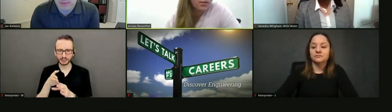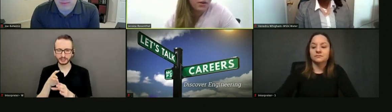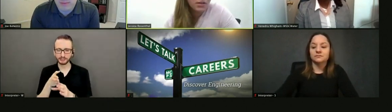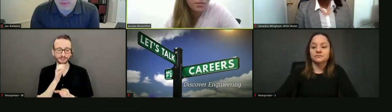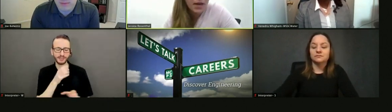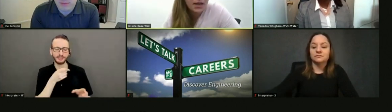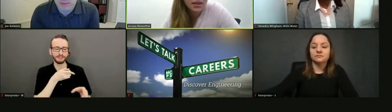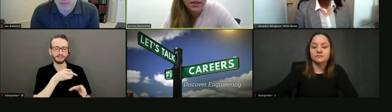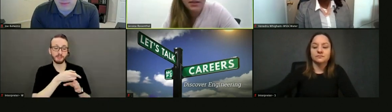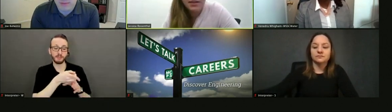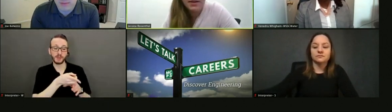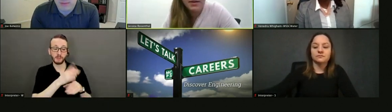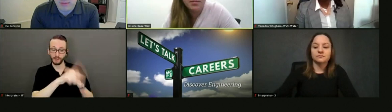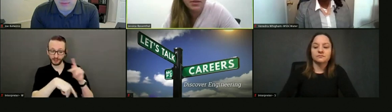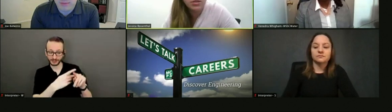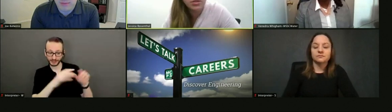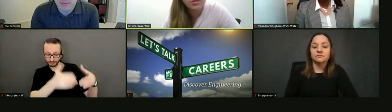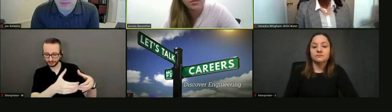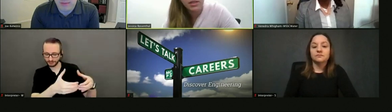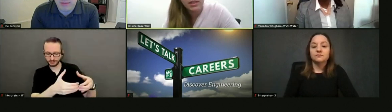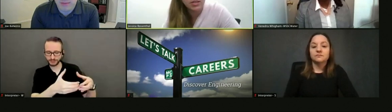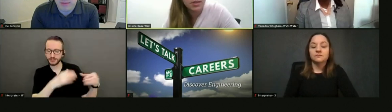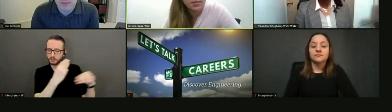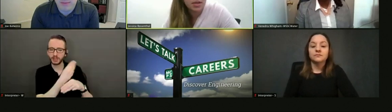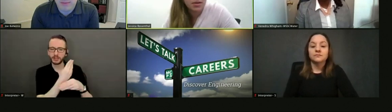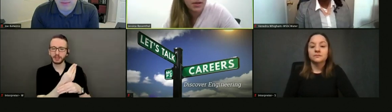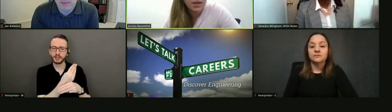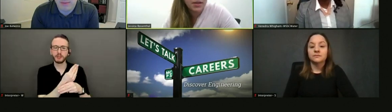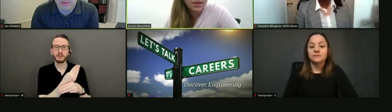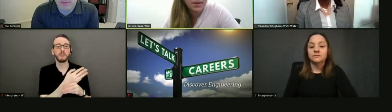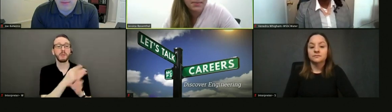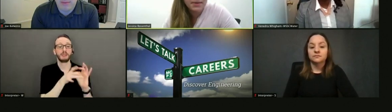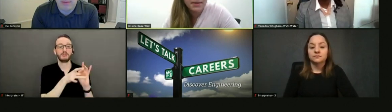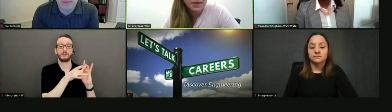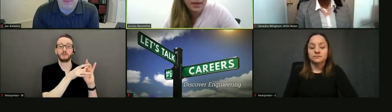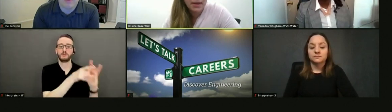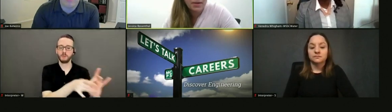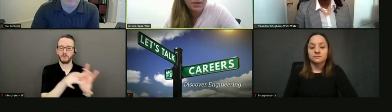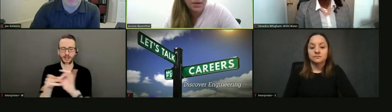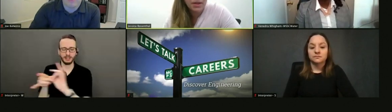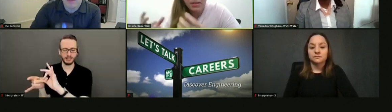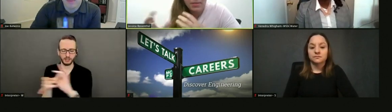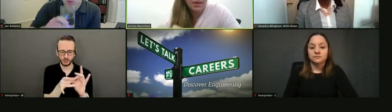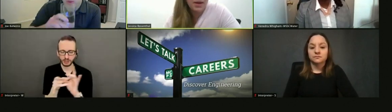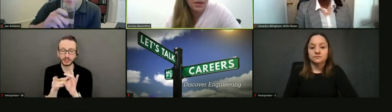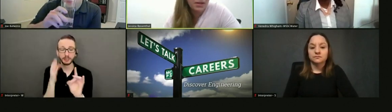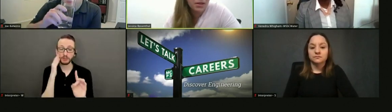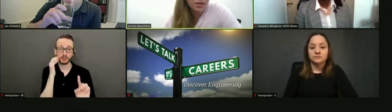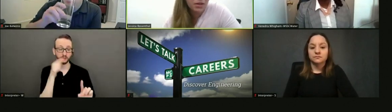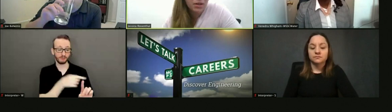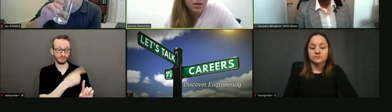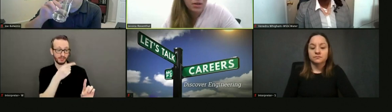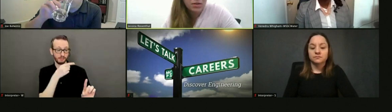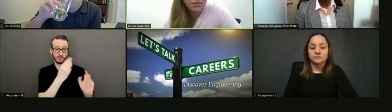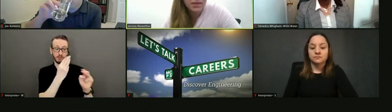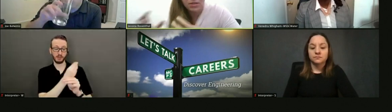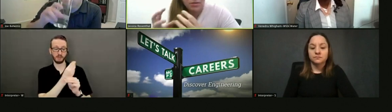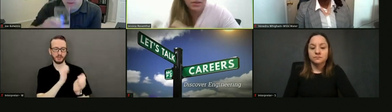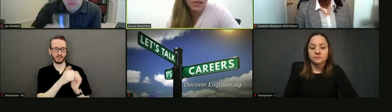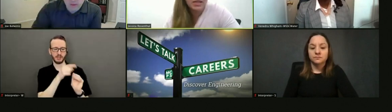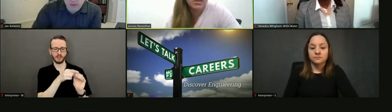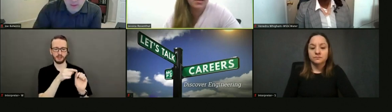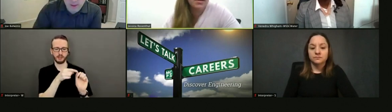a specific field of math, but just relationships, knowing how things mathematically